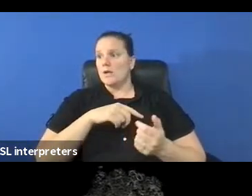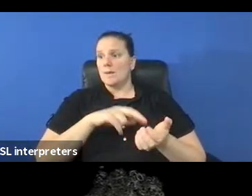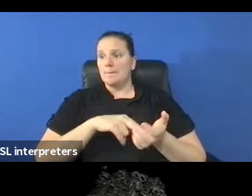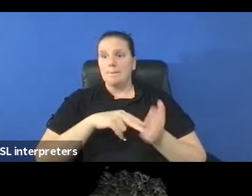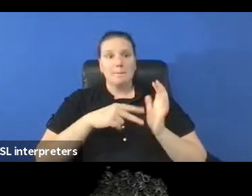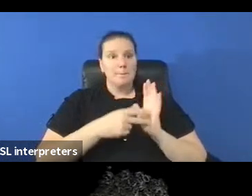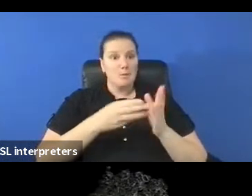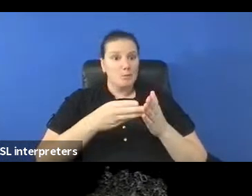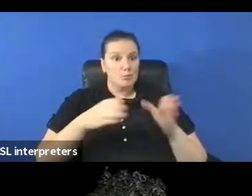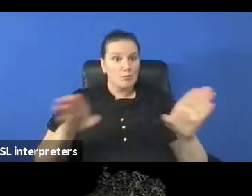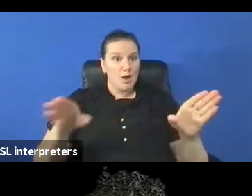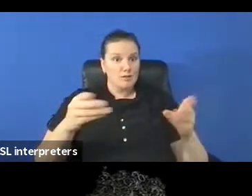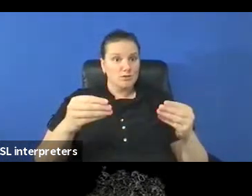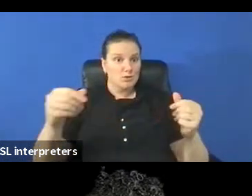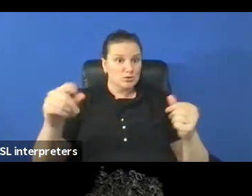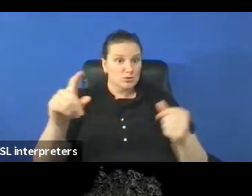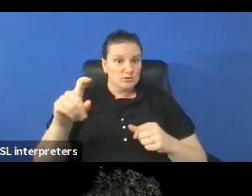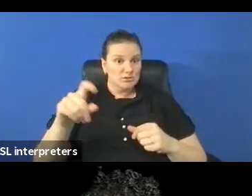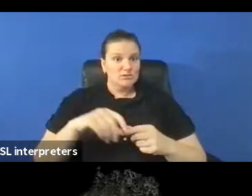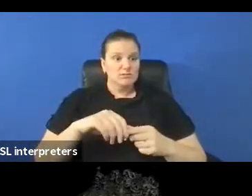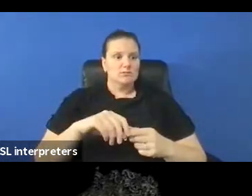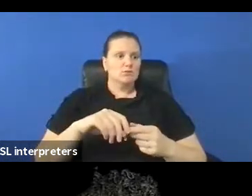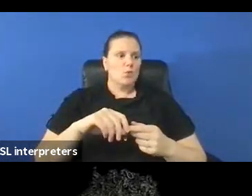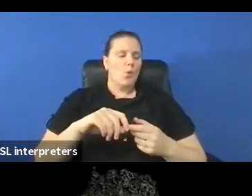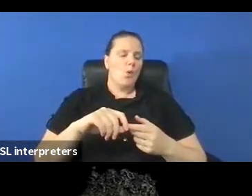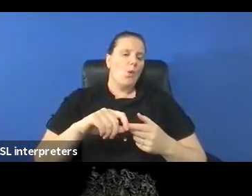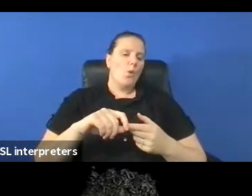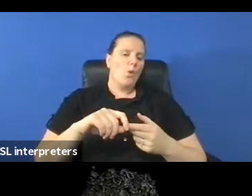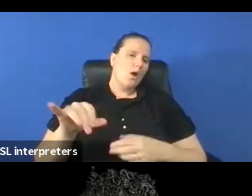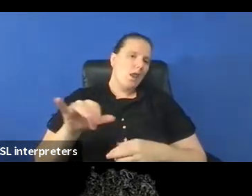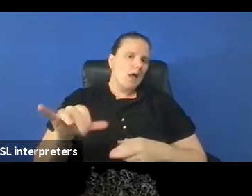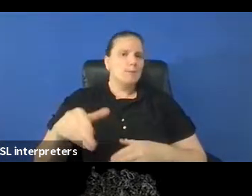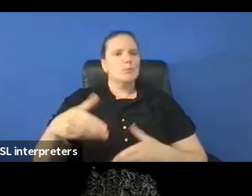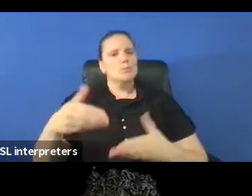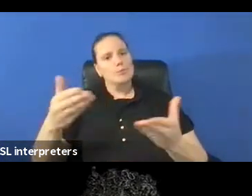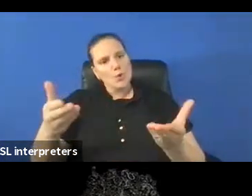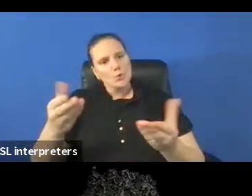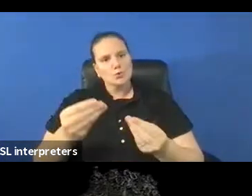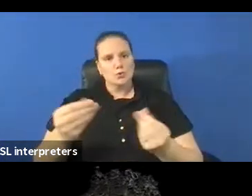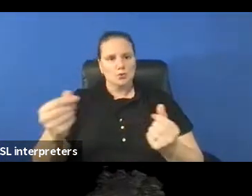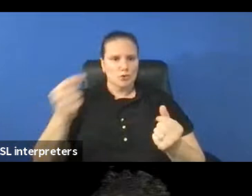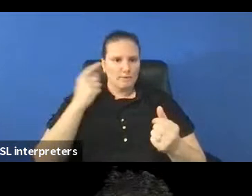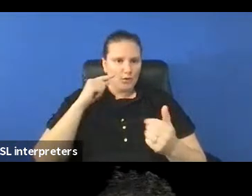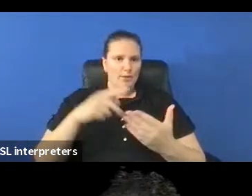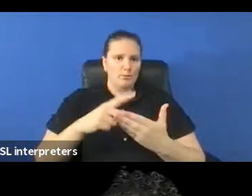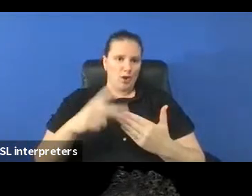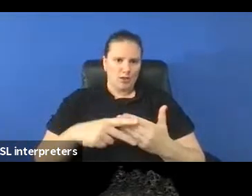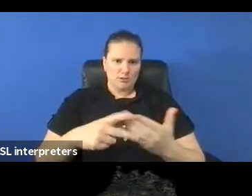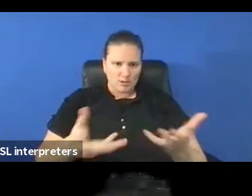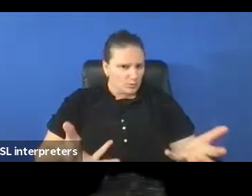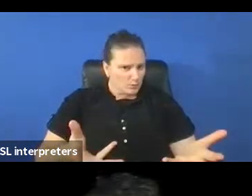these broad solutions or were these like proposed solutions for the project?